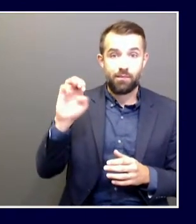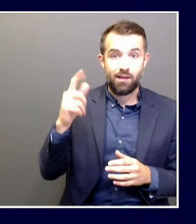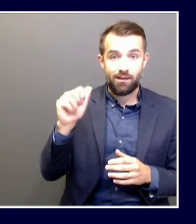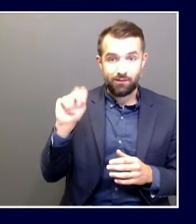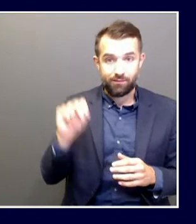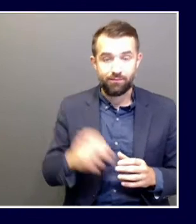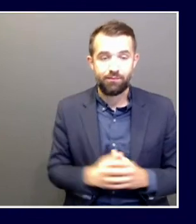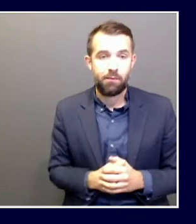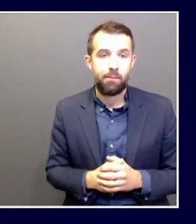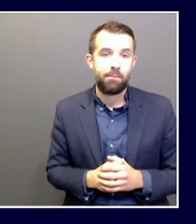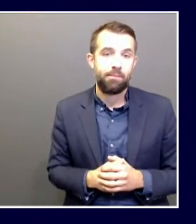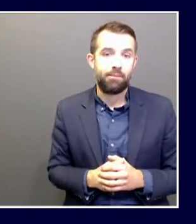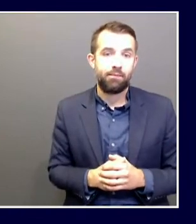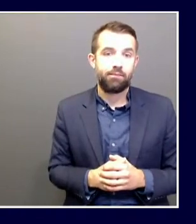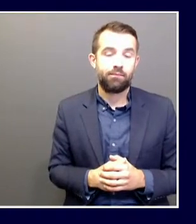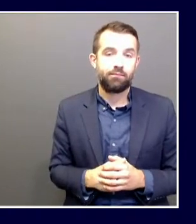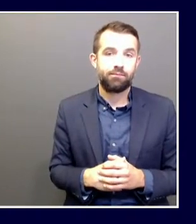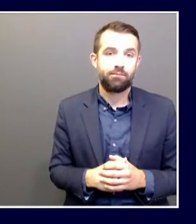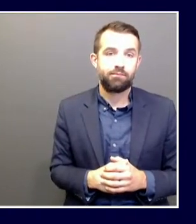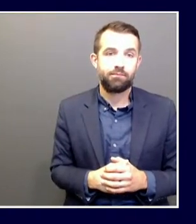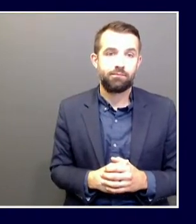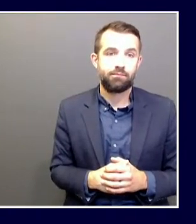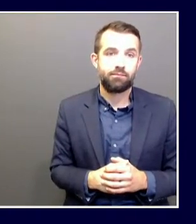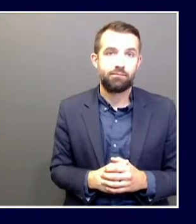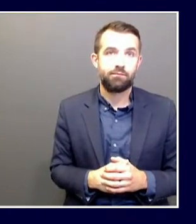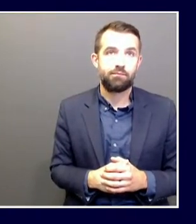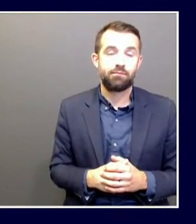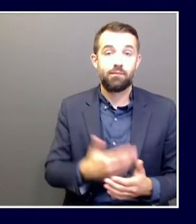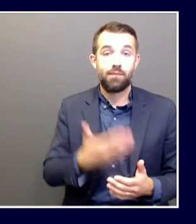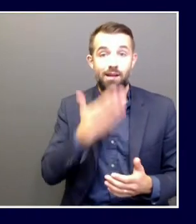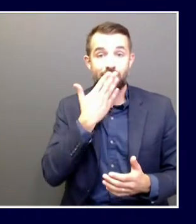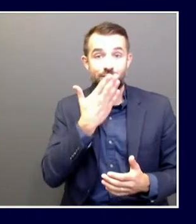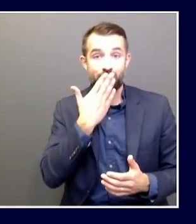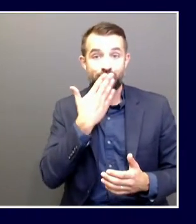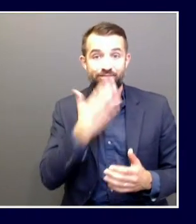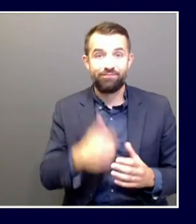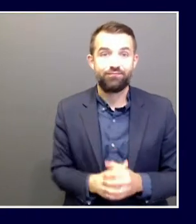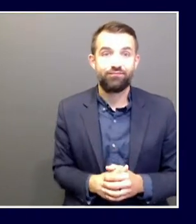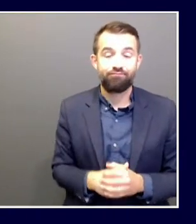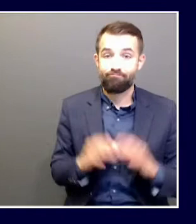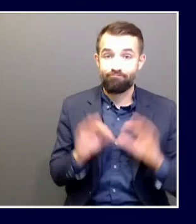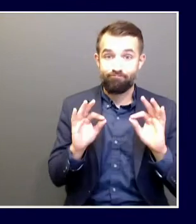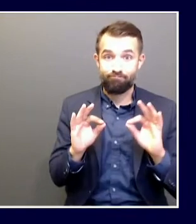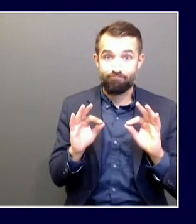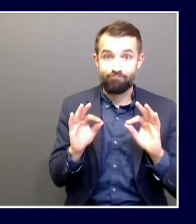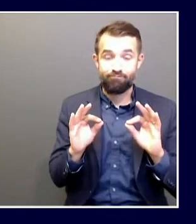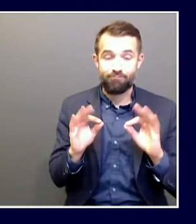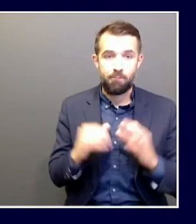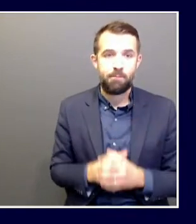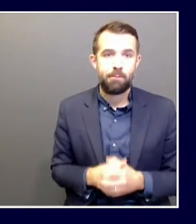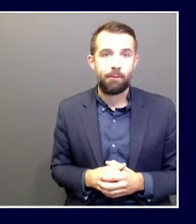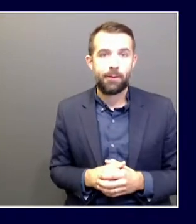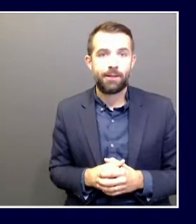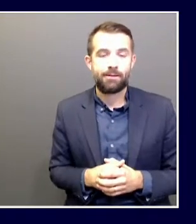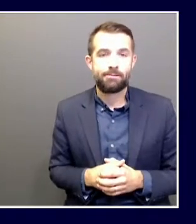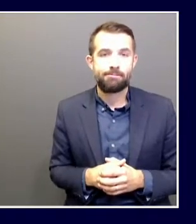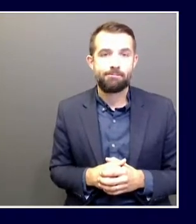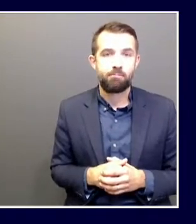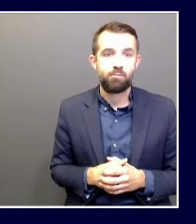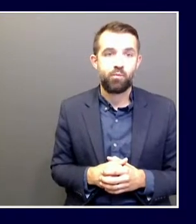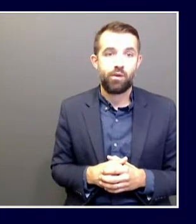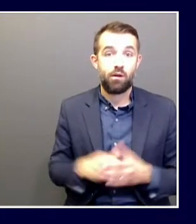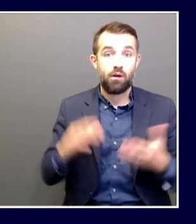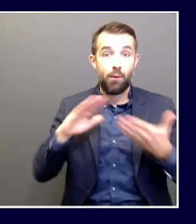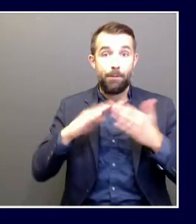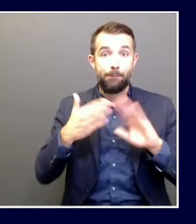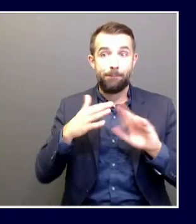WMTW next. Thank you for taking my question. So when you're looking at or evaluating safety in the community, does the